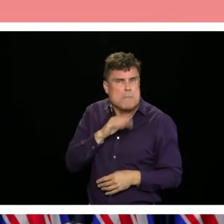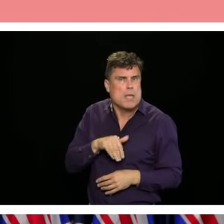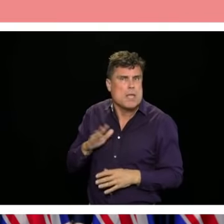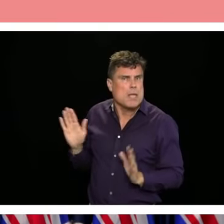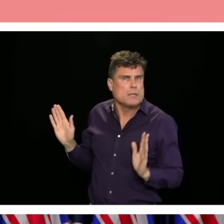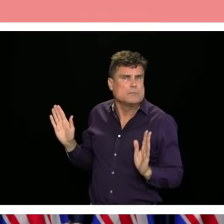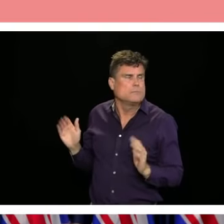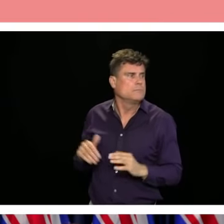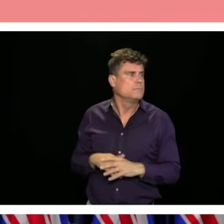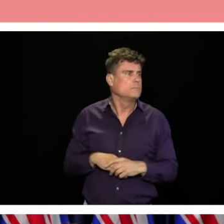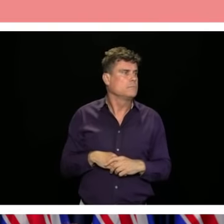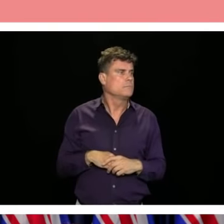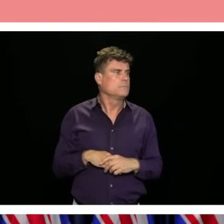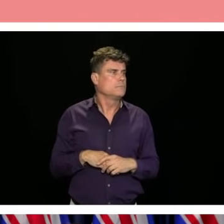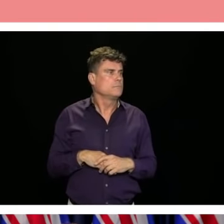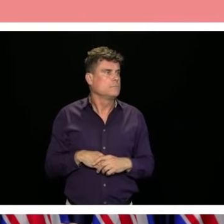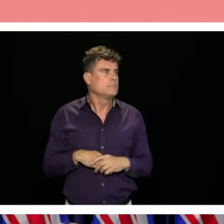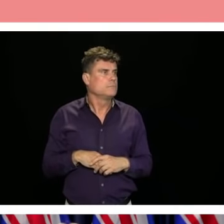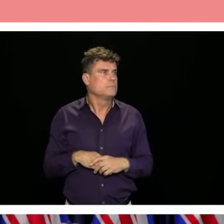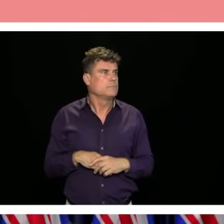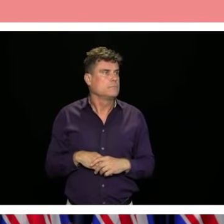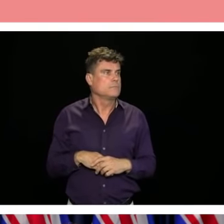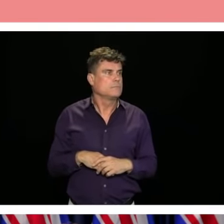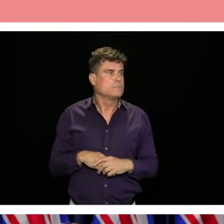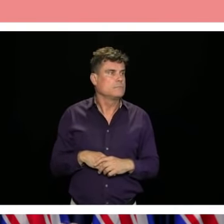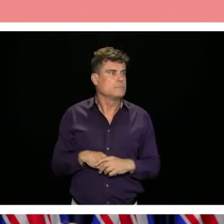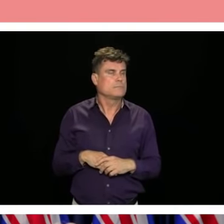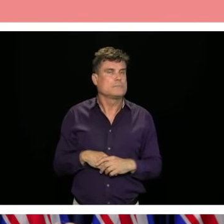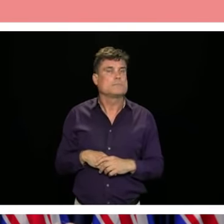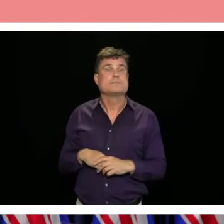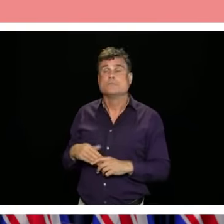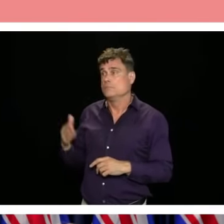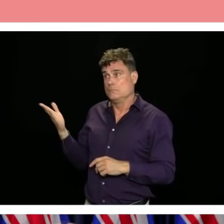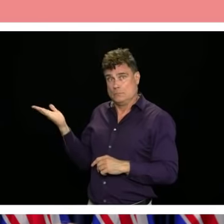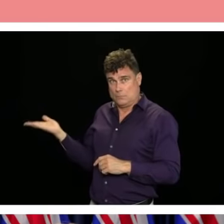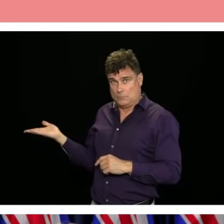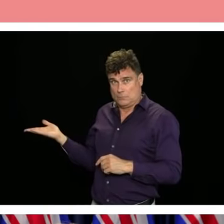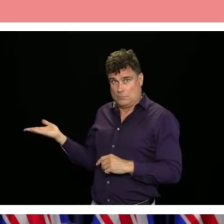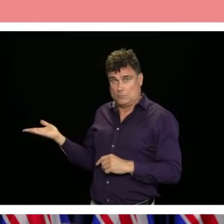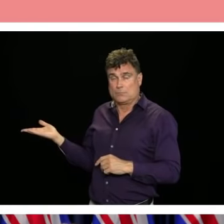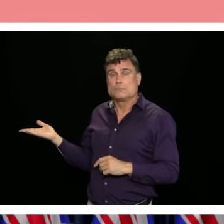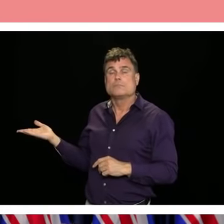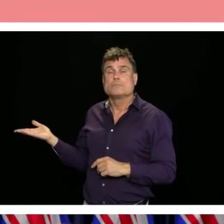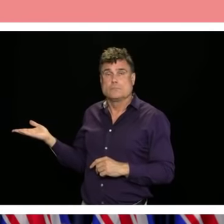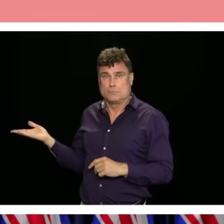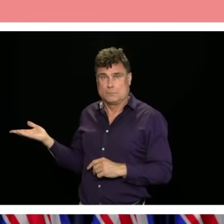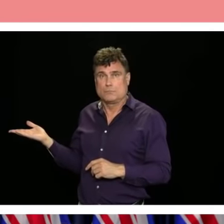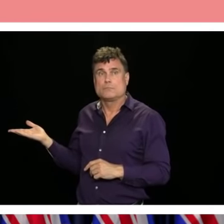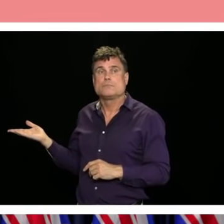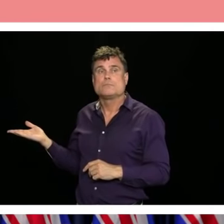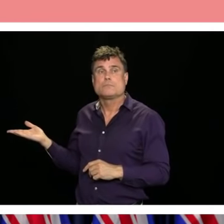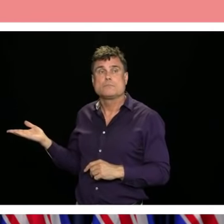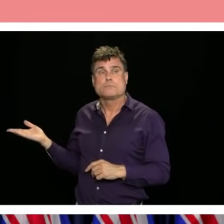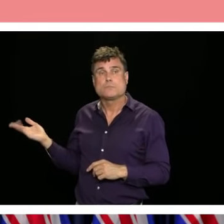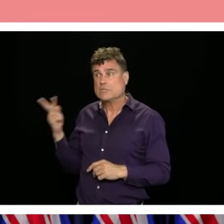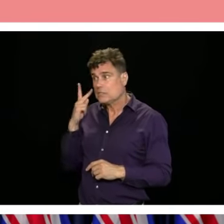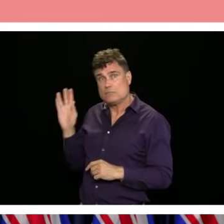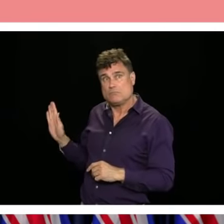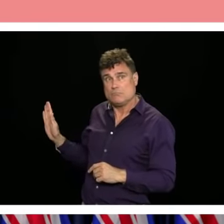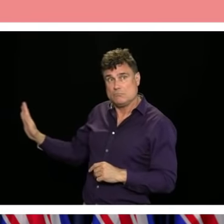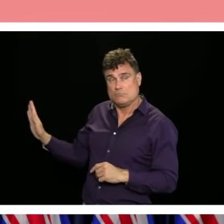distances and to ensure that our schools are equipped to prevent transmission to the greatest extent